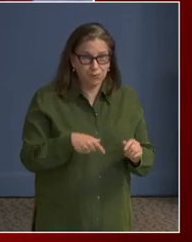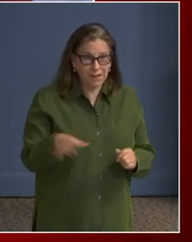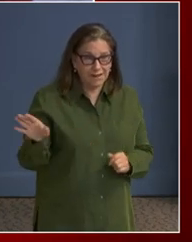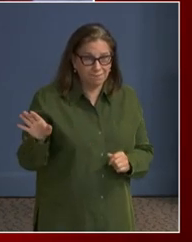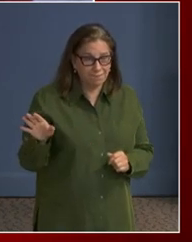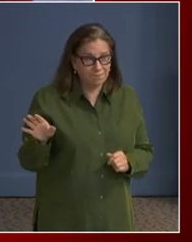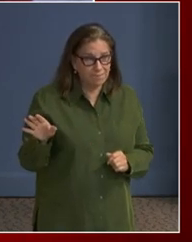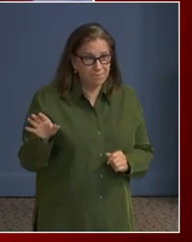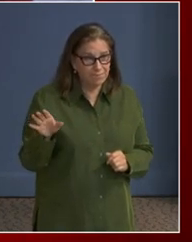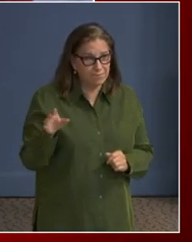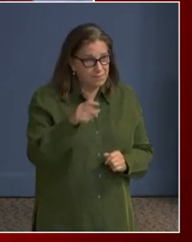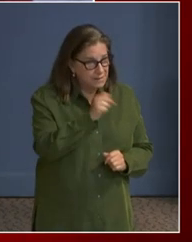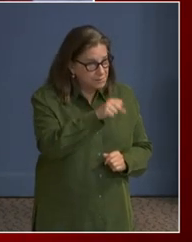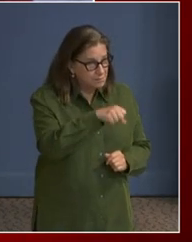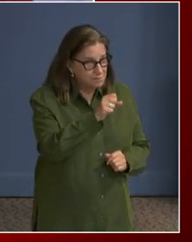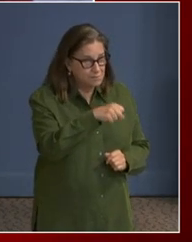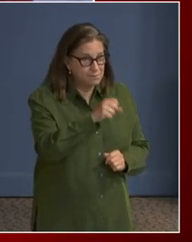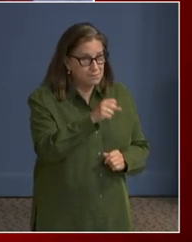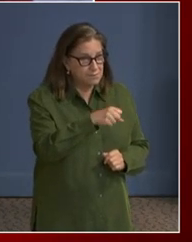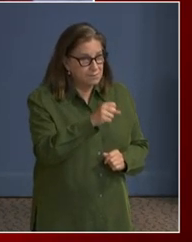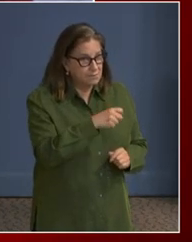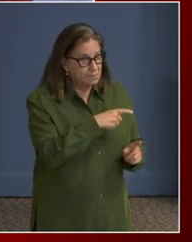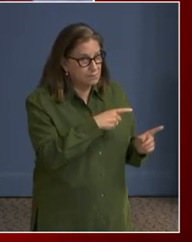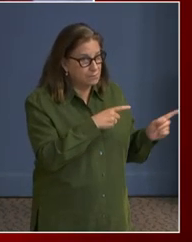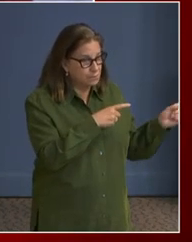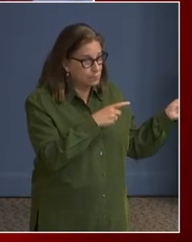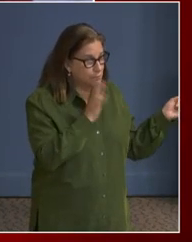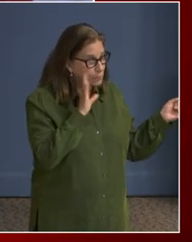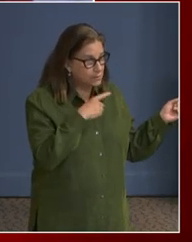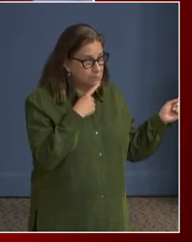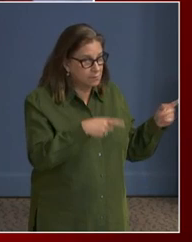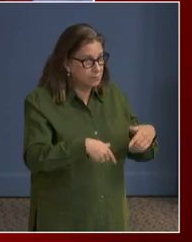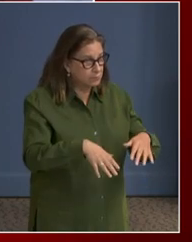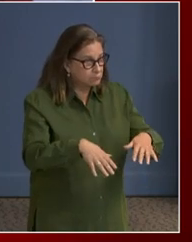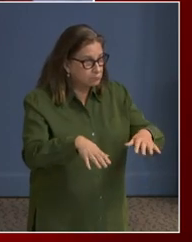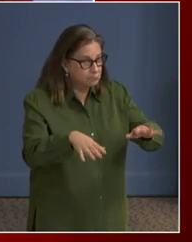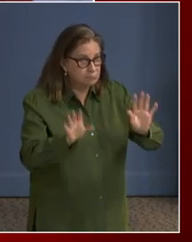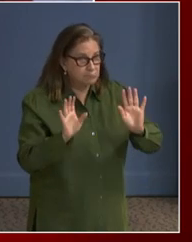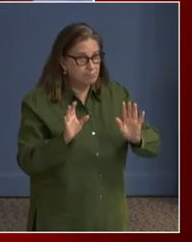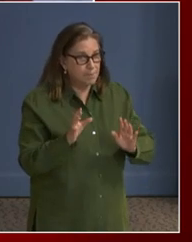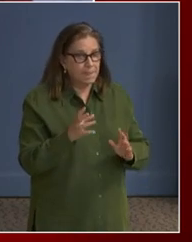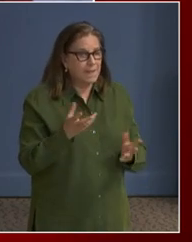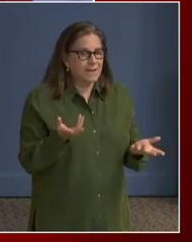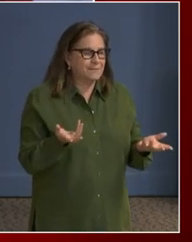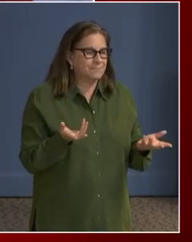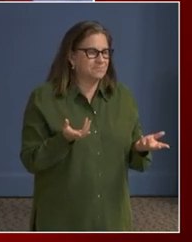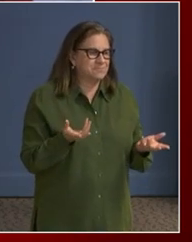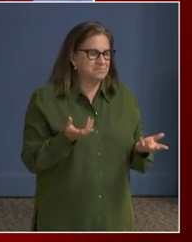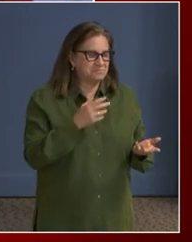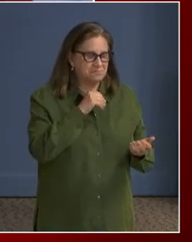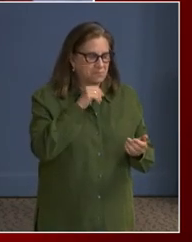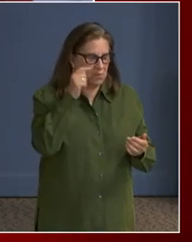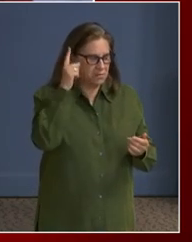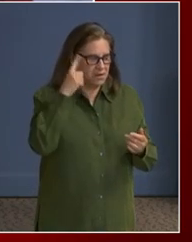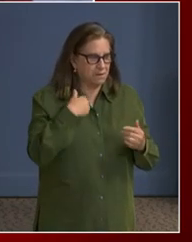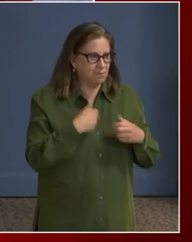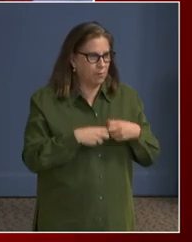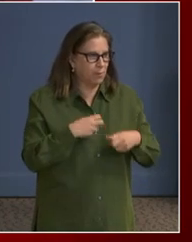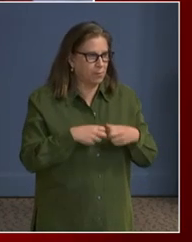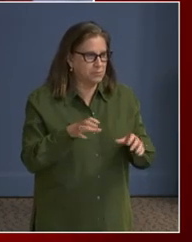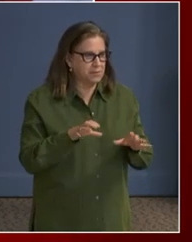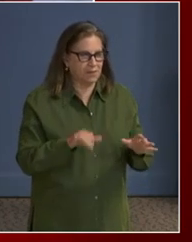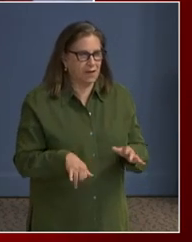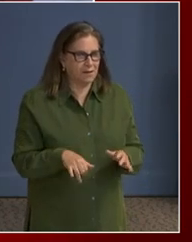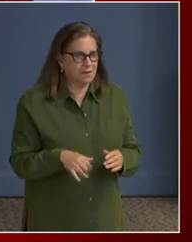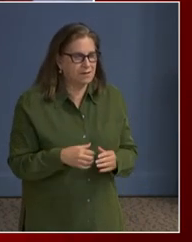you're going to move them out if they're not? I don't expect that we're going to have that problem. Okay. And then could we